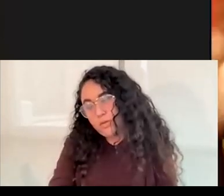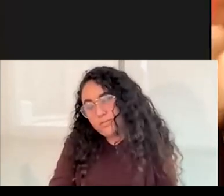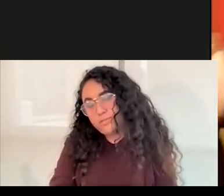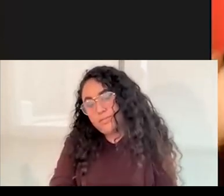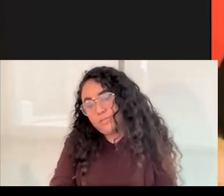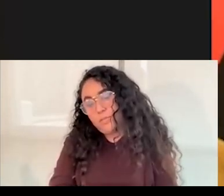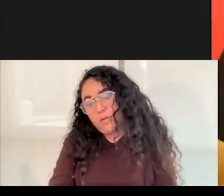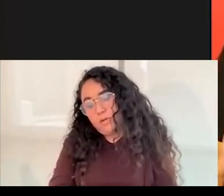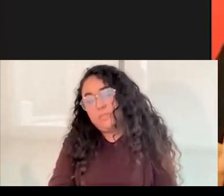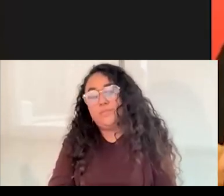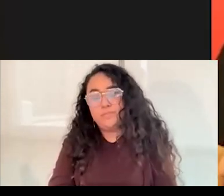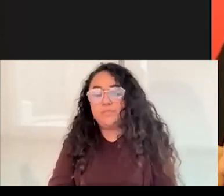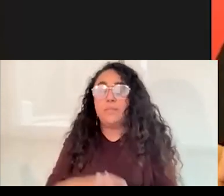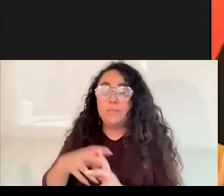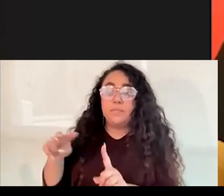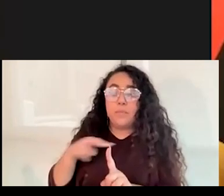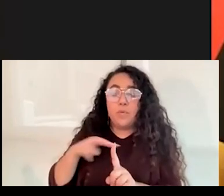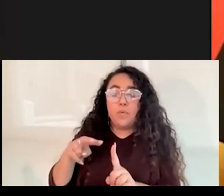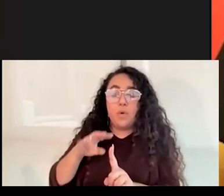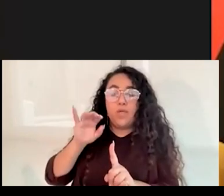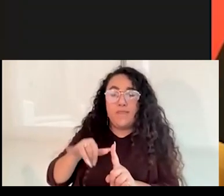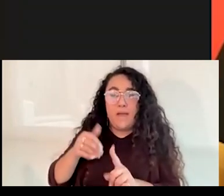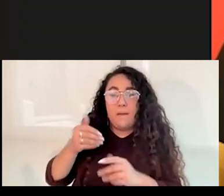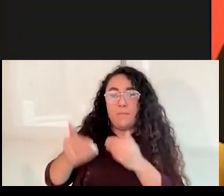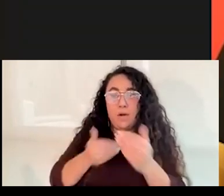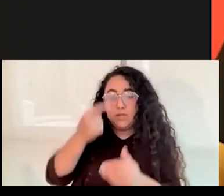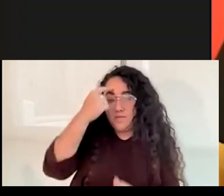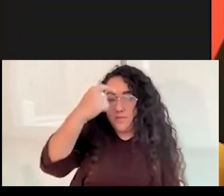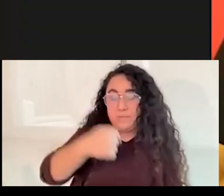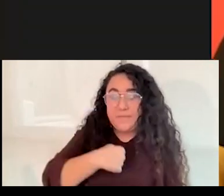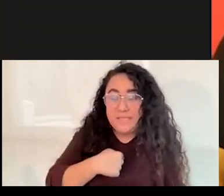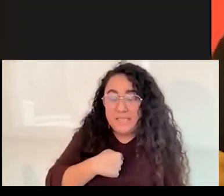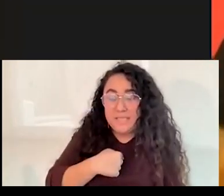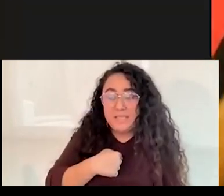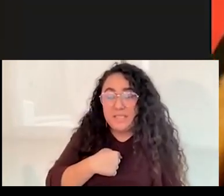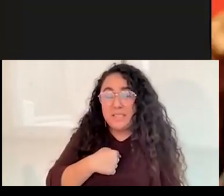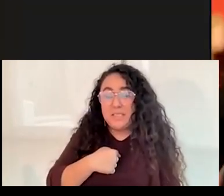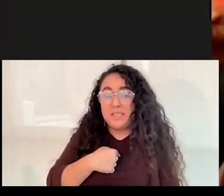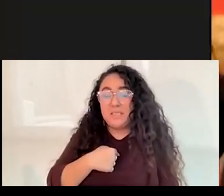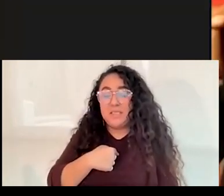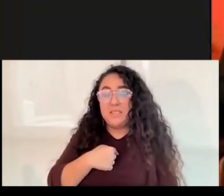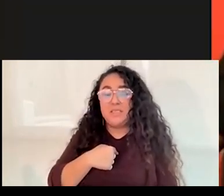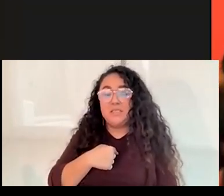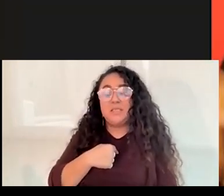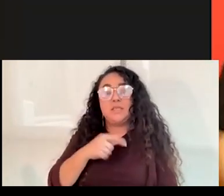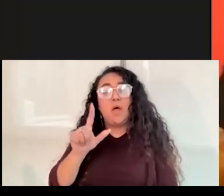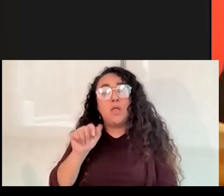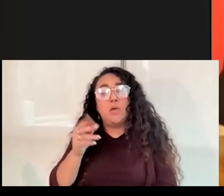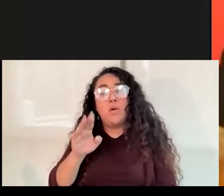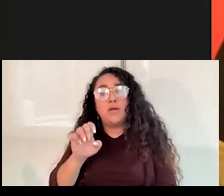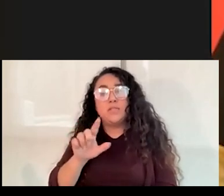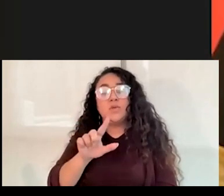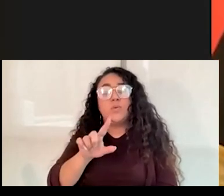the process of parole, right, to me, so Lawrence's sentence was 27 and a third to life. He